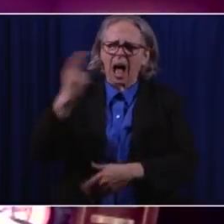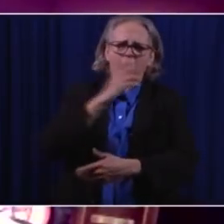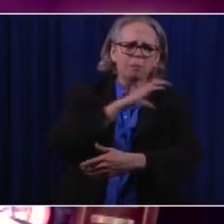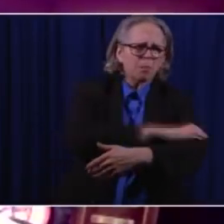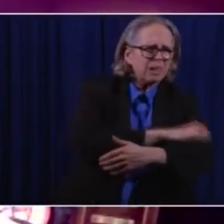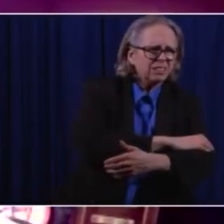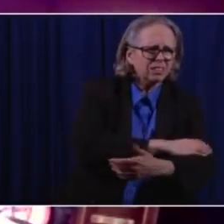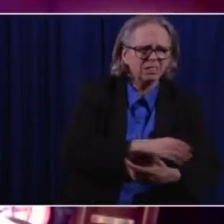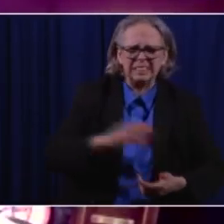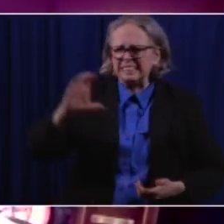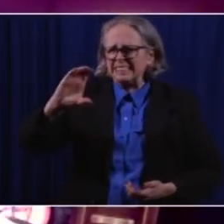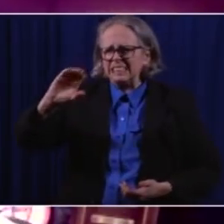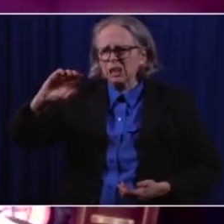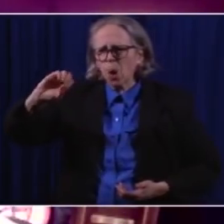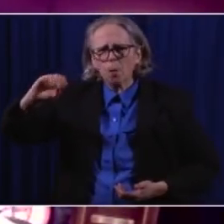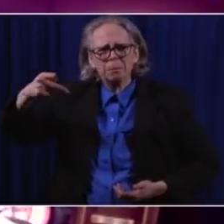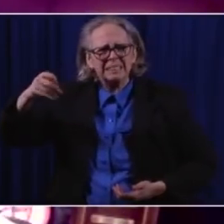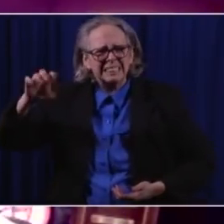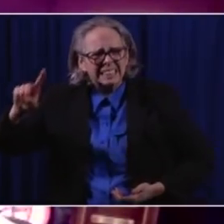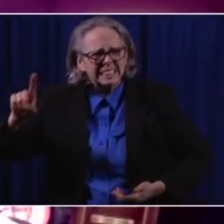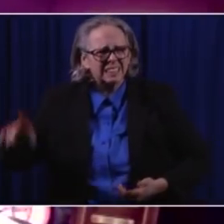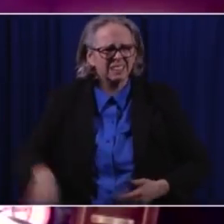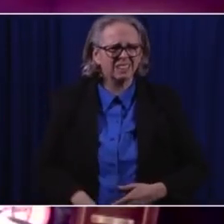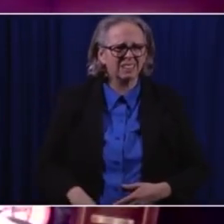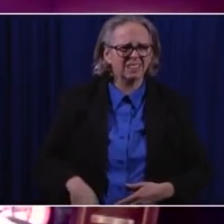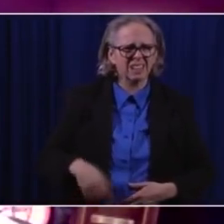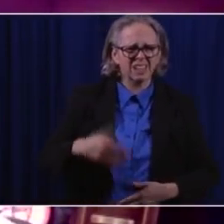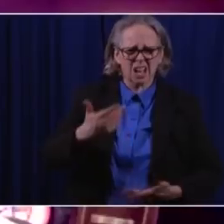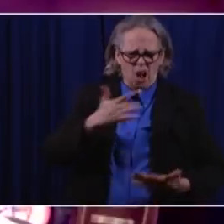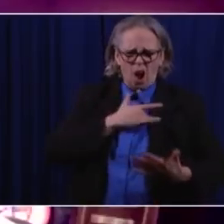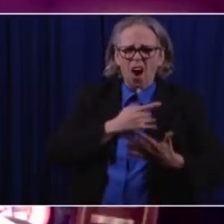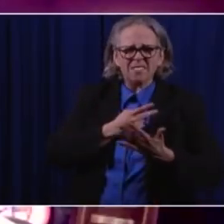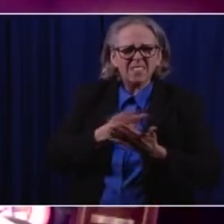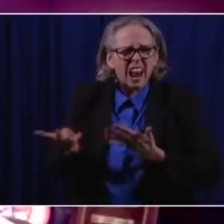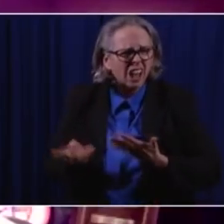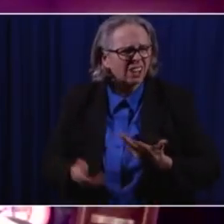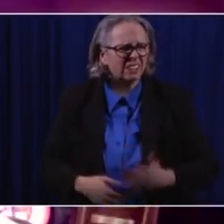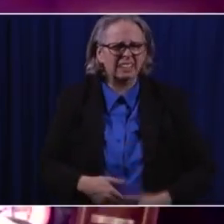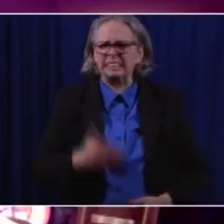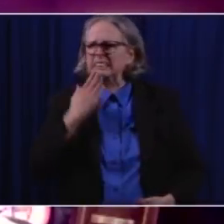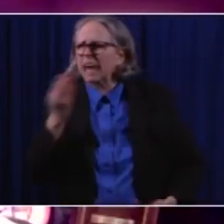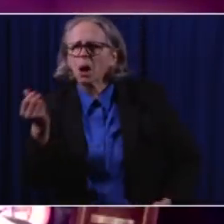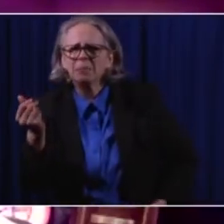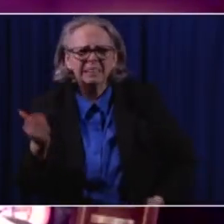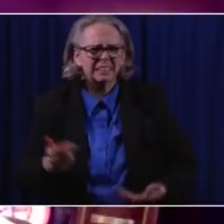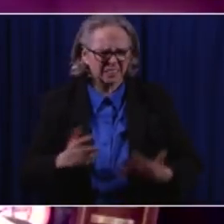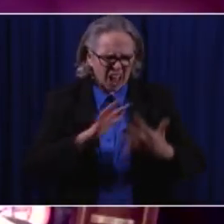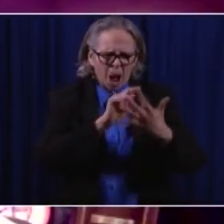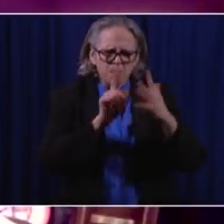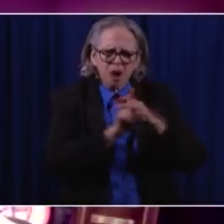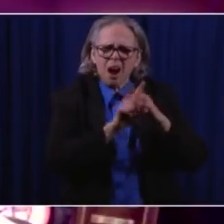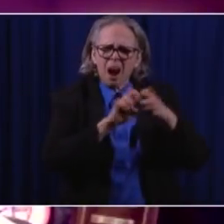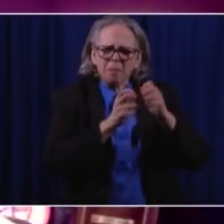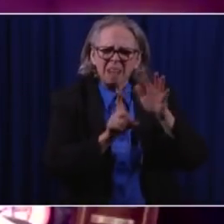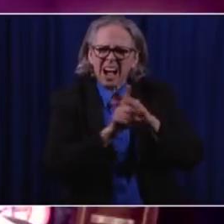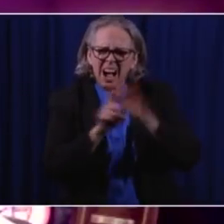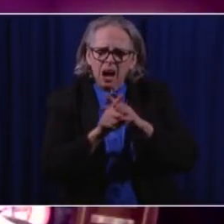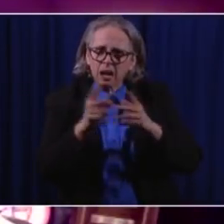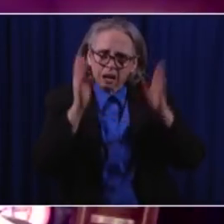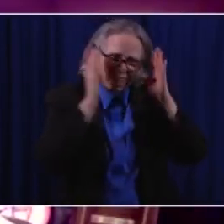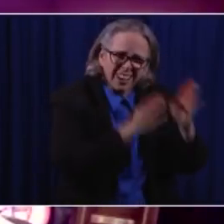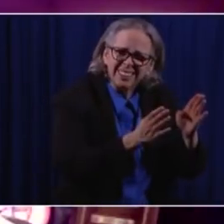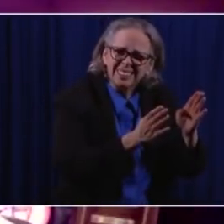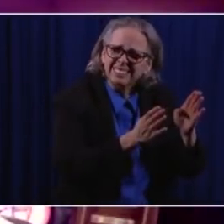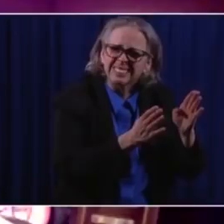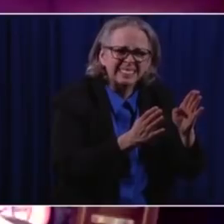COPD, congestive heart failure, diabetes, chronic conditions that impact people, those things don't have we don't have the